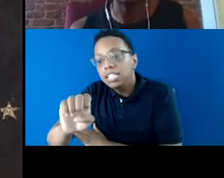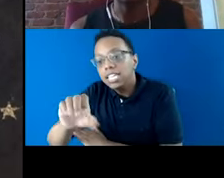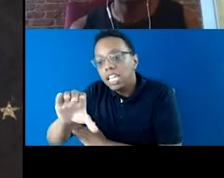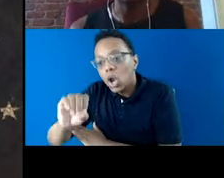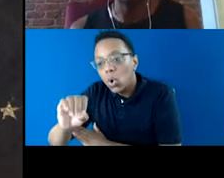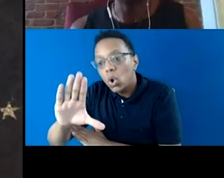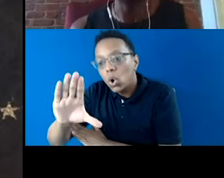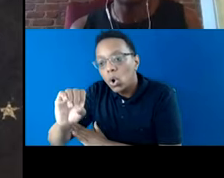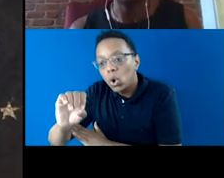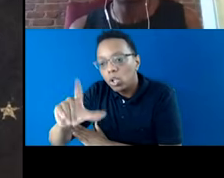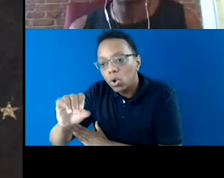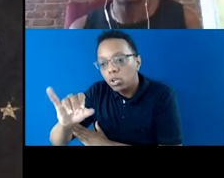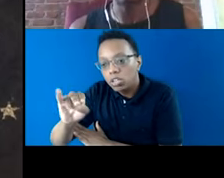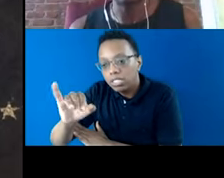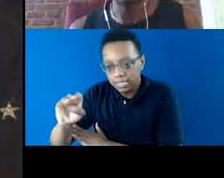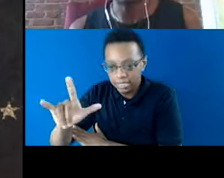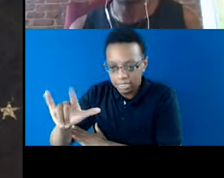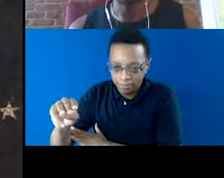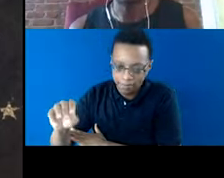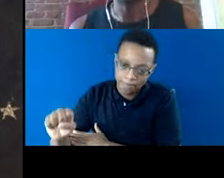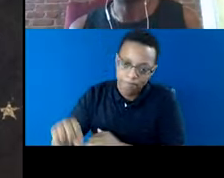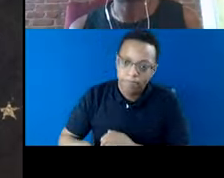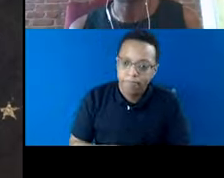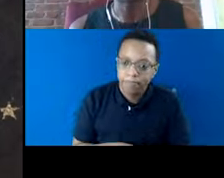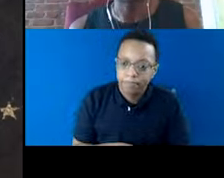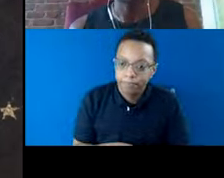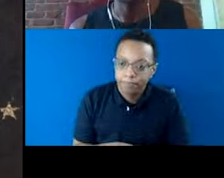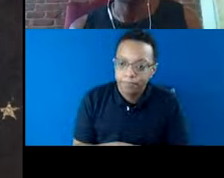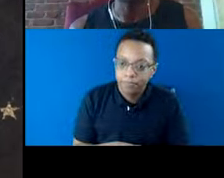that is when, for example,